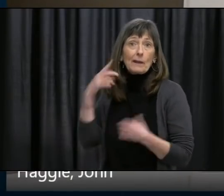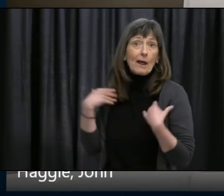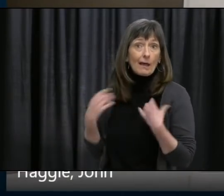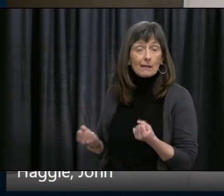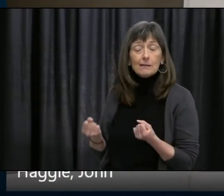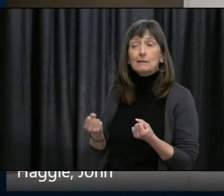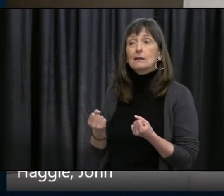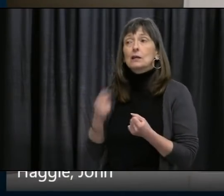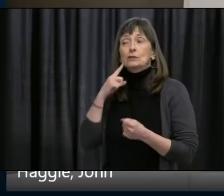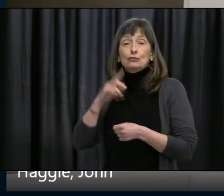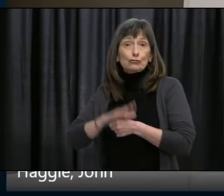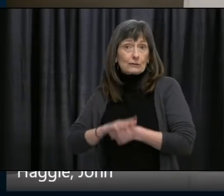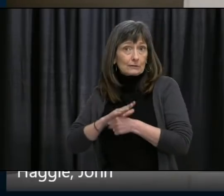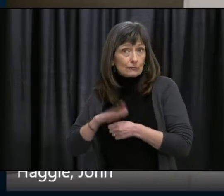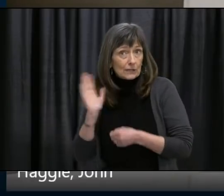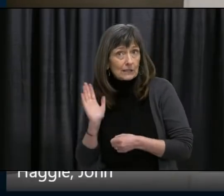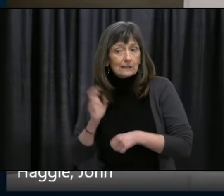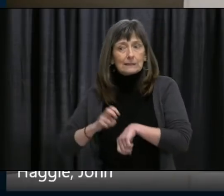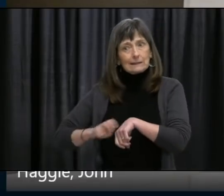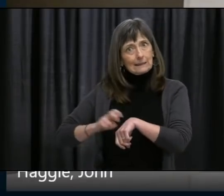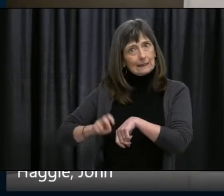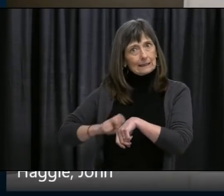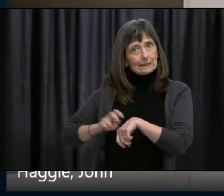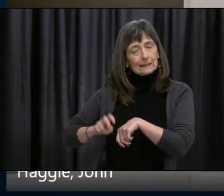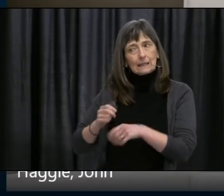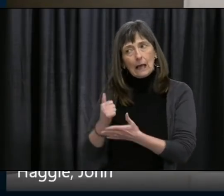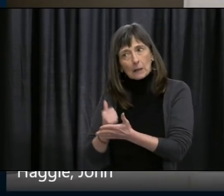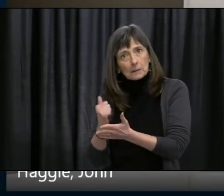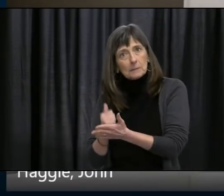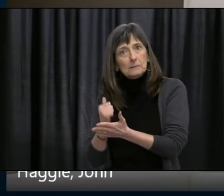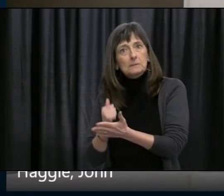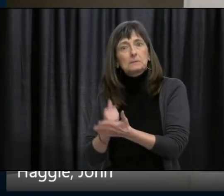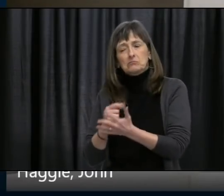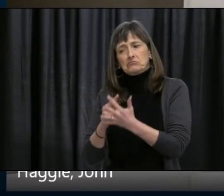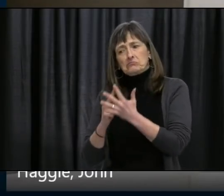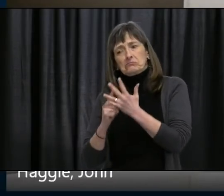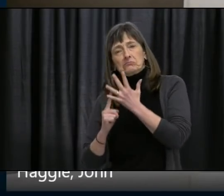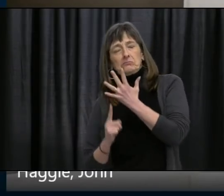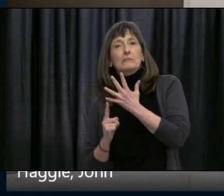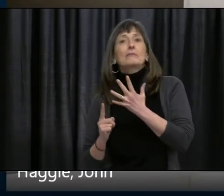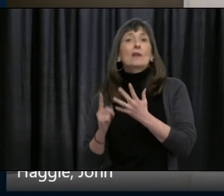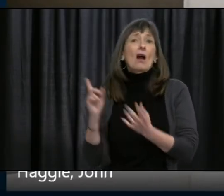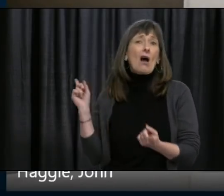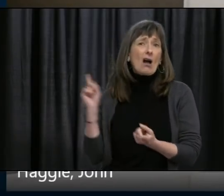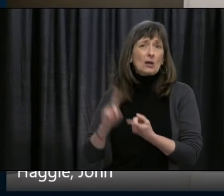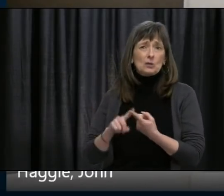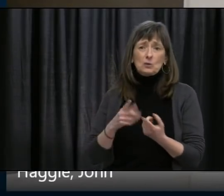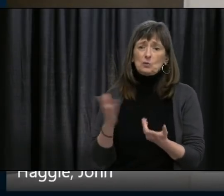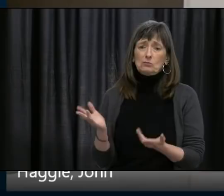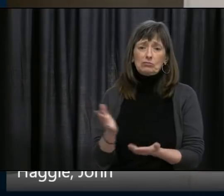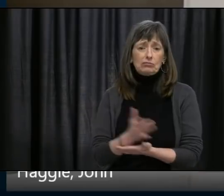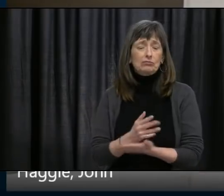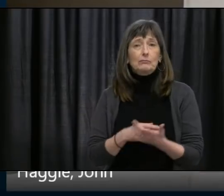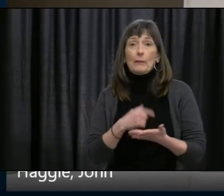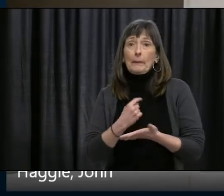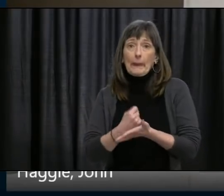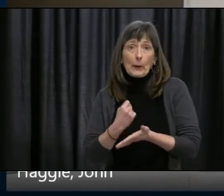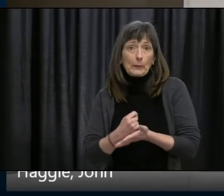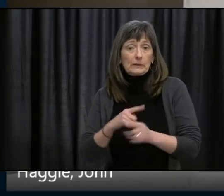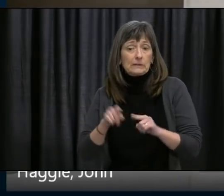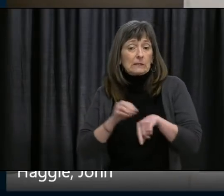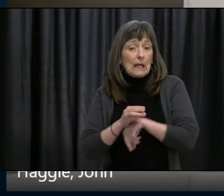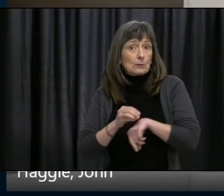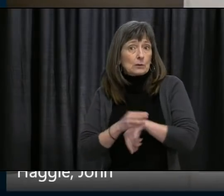wellness to stress relief and anxiety relief tools, right the way through to therapists